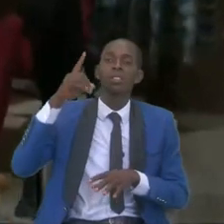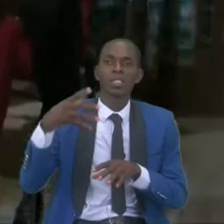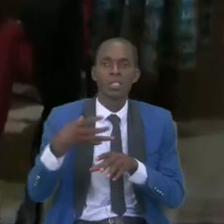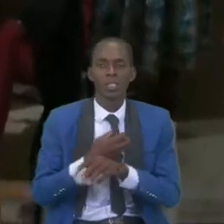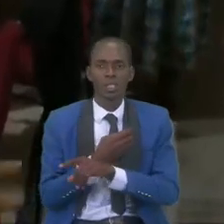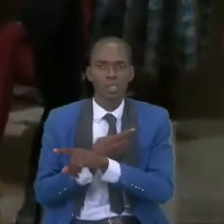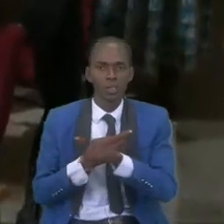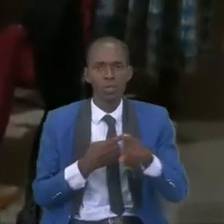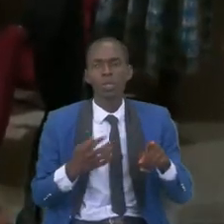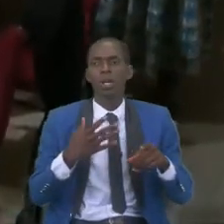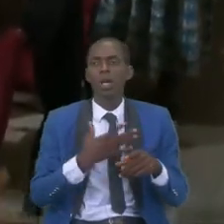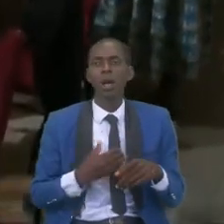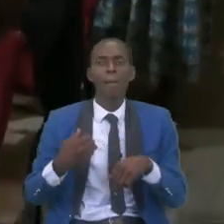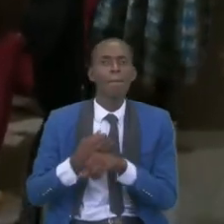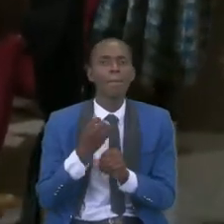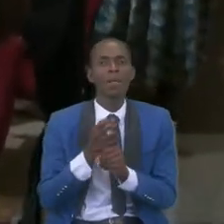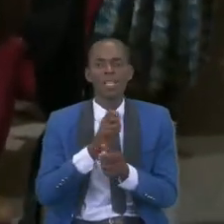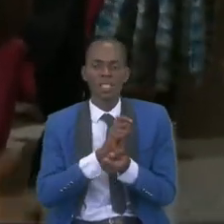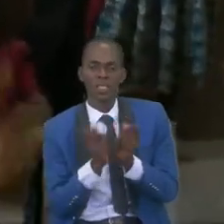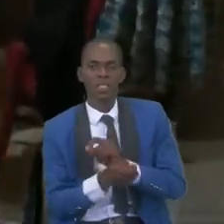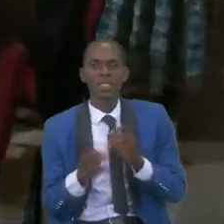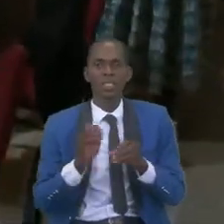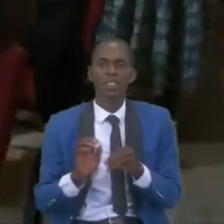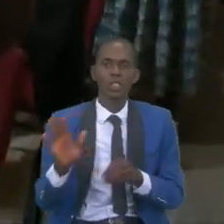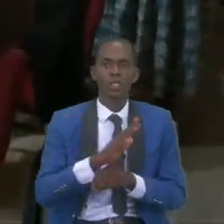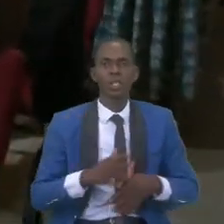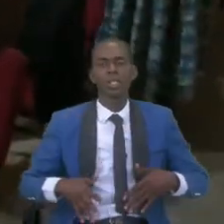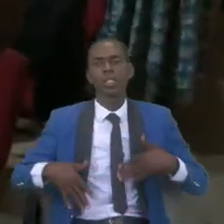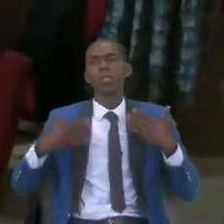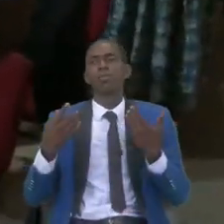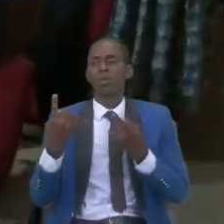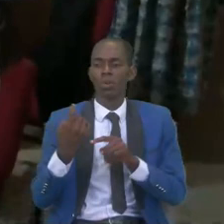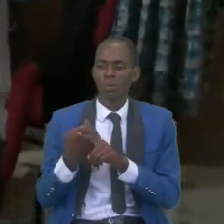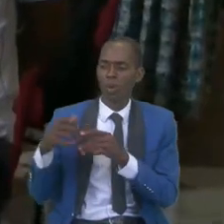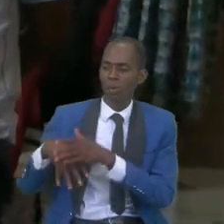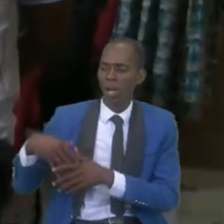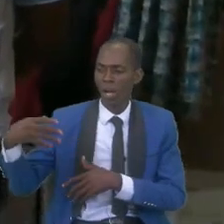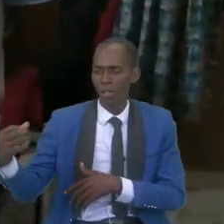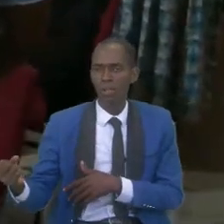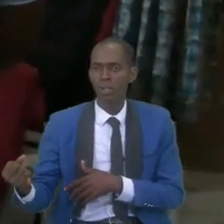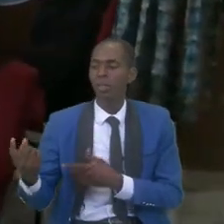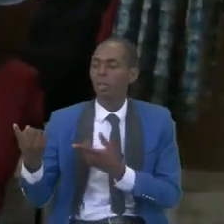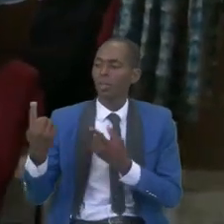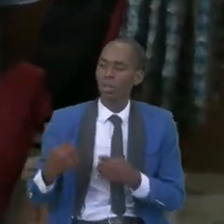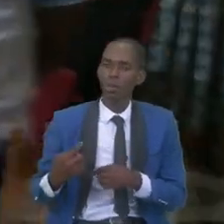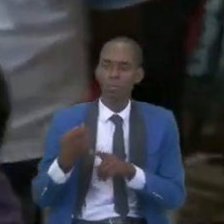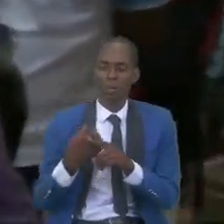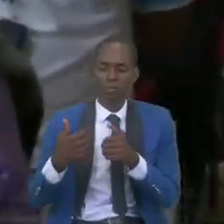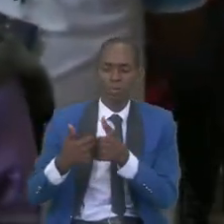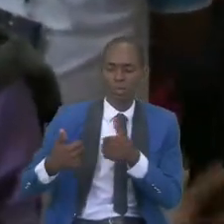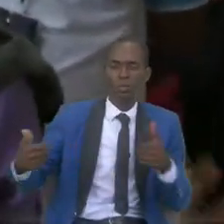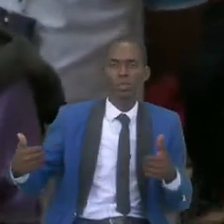and make a change in your life. Come from outside. Come from separation from